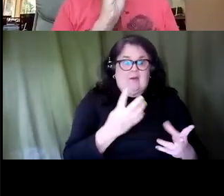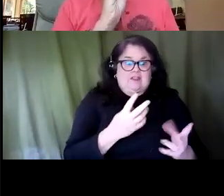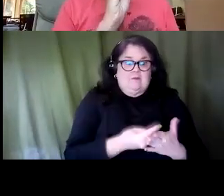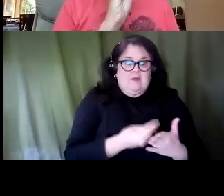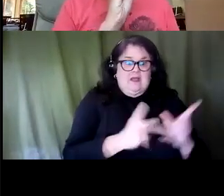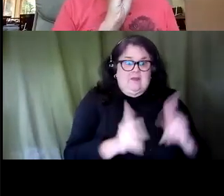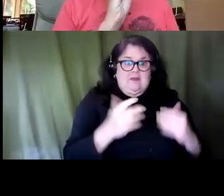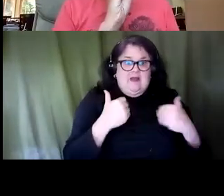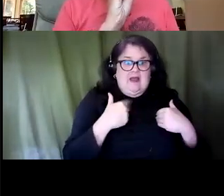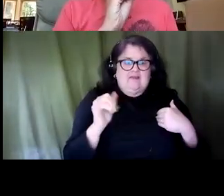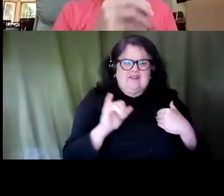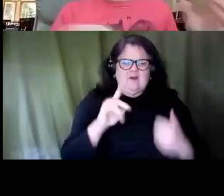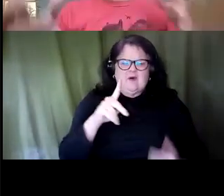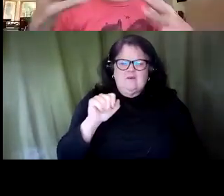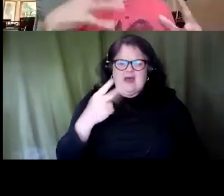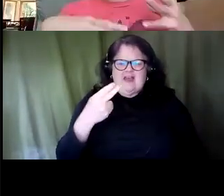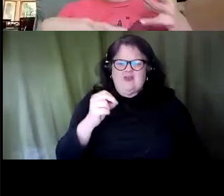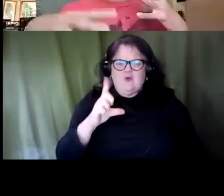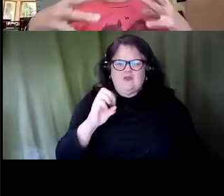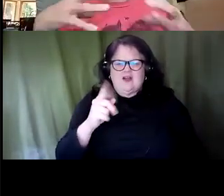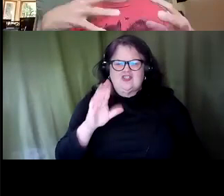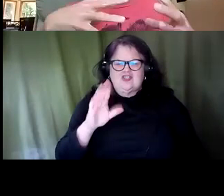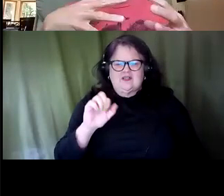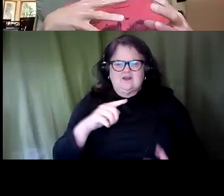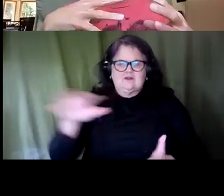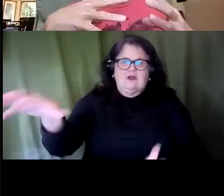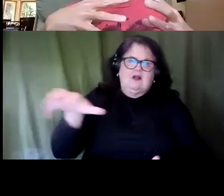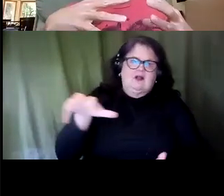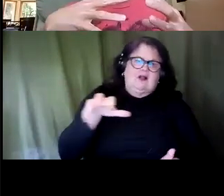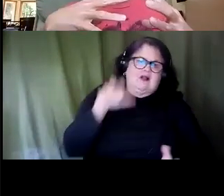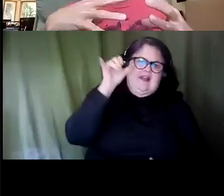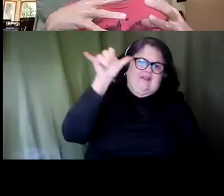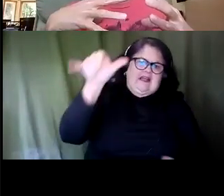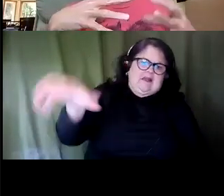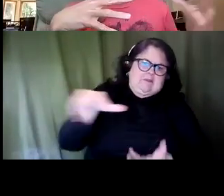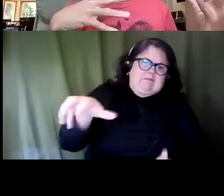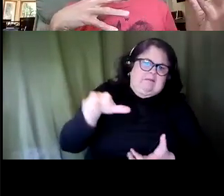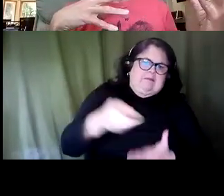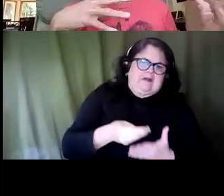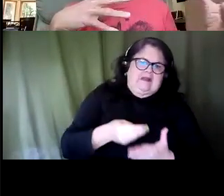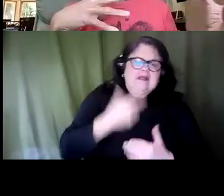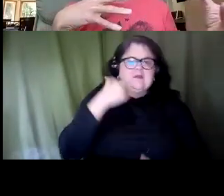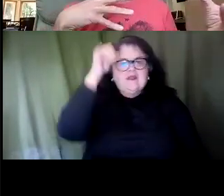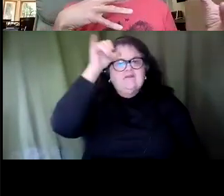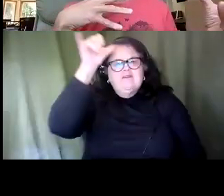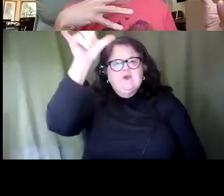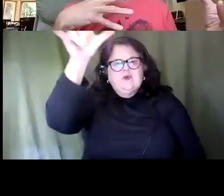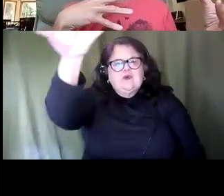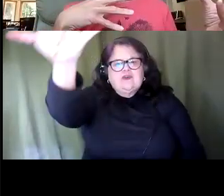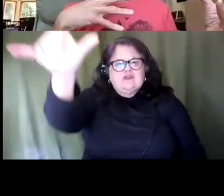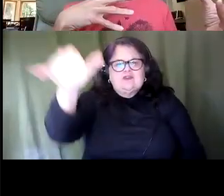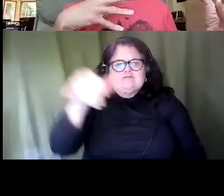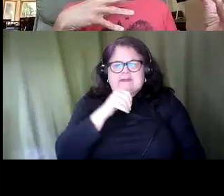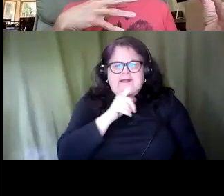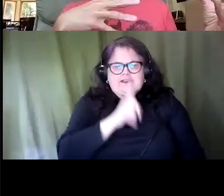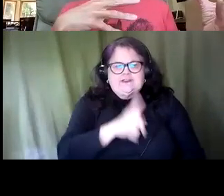almost a pathological tendency to want to accumulate infinitely. And the reason for that is because the future is infinitely uncertain. And we